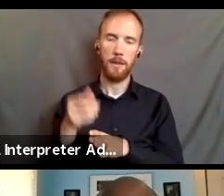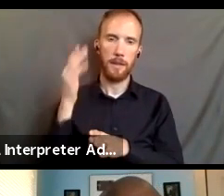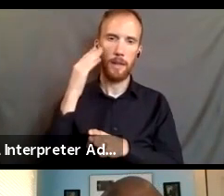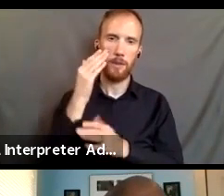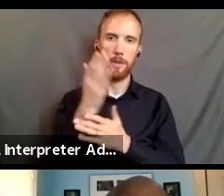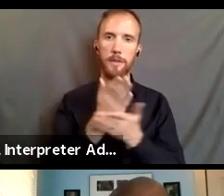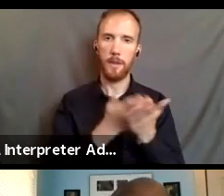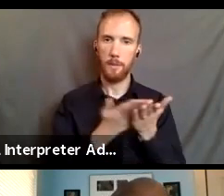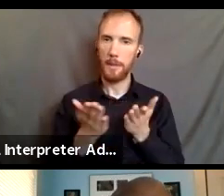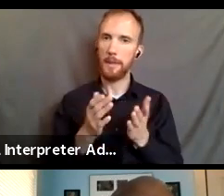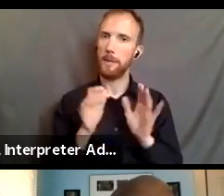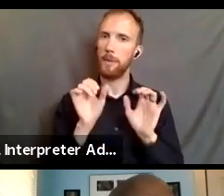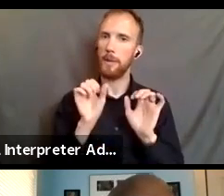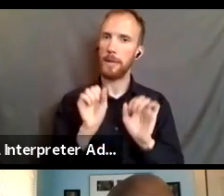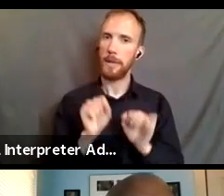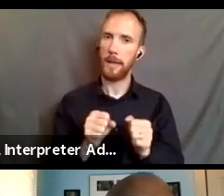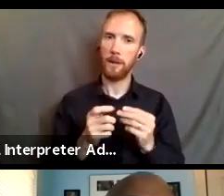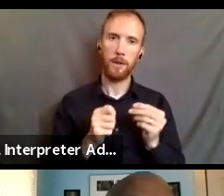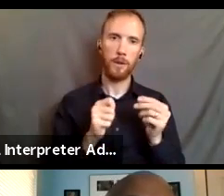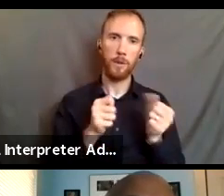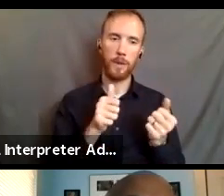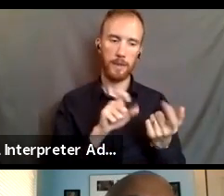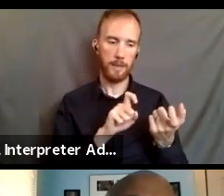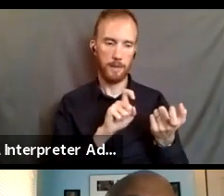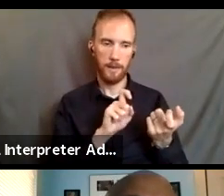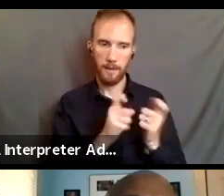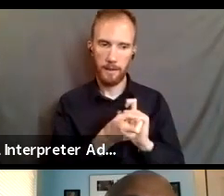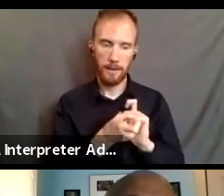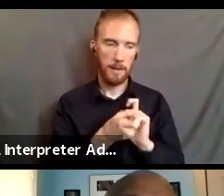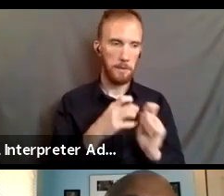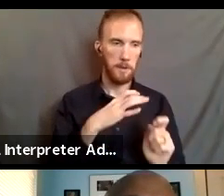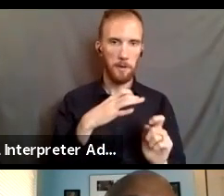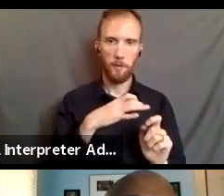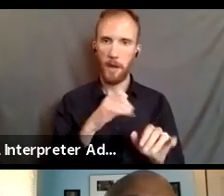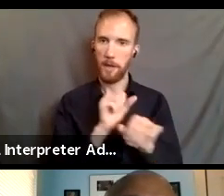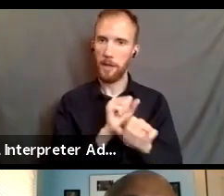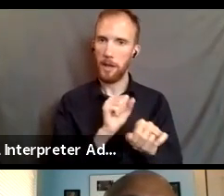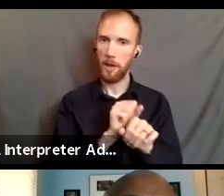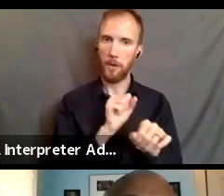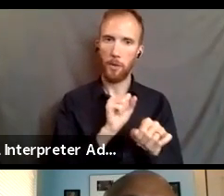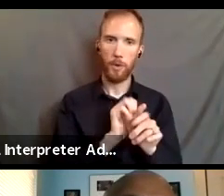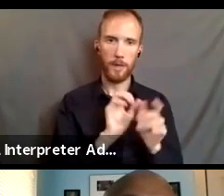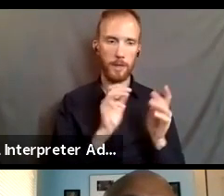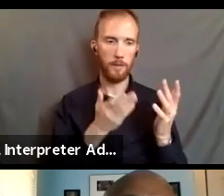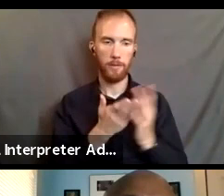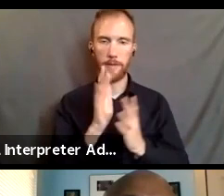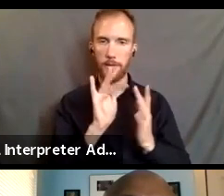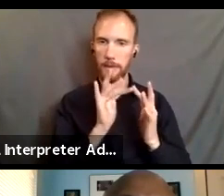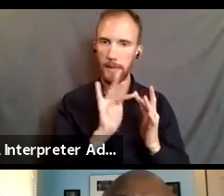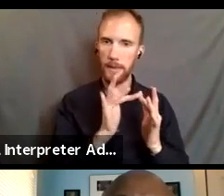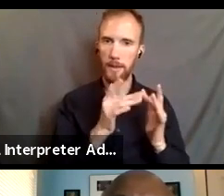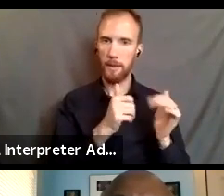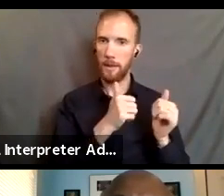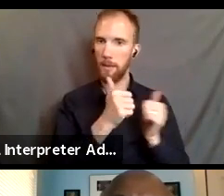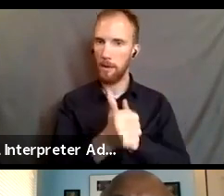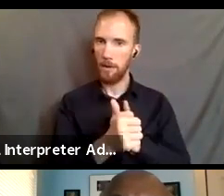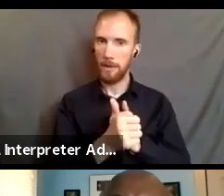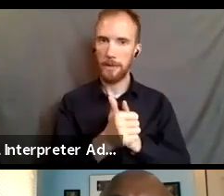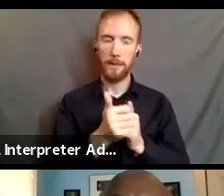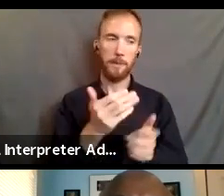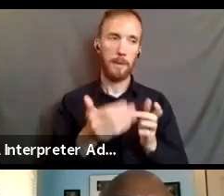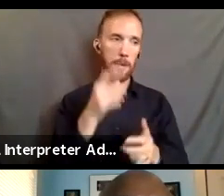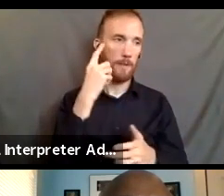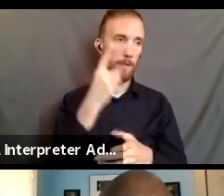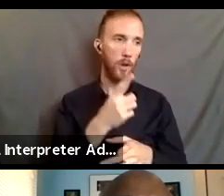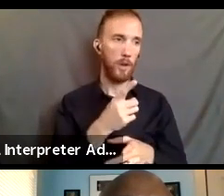so to having to work remotely and virtually whether that's bringing people together or getting their input or making decisions